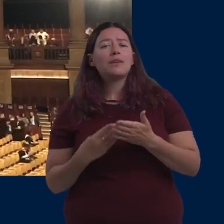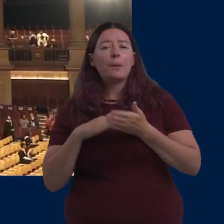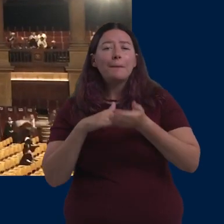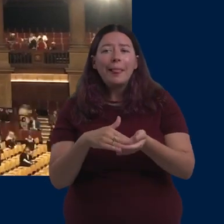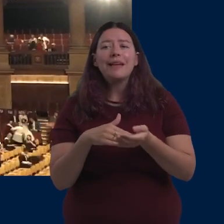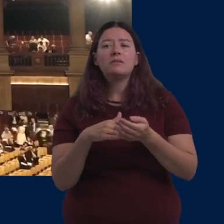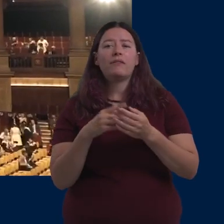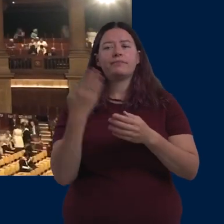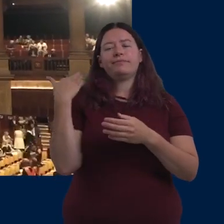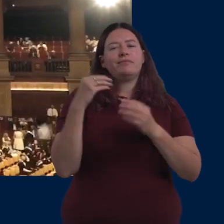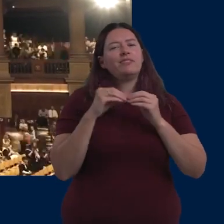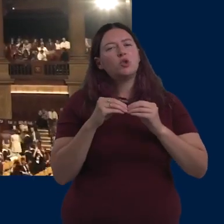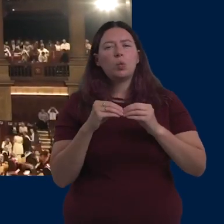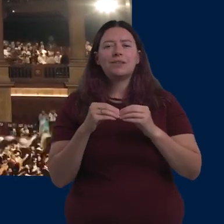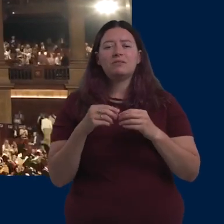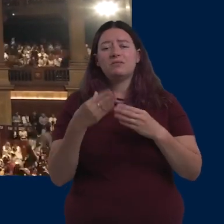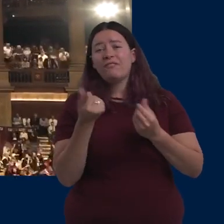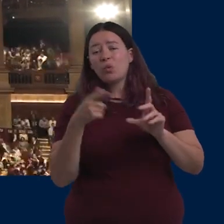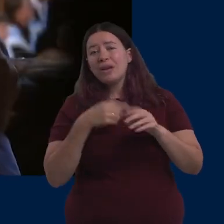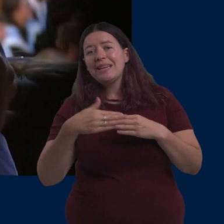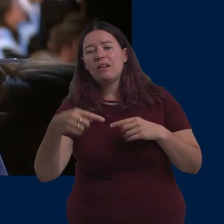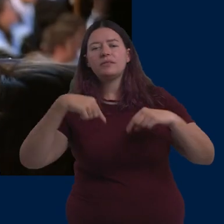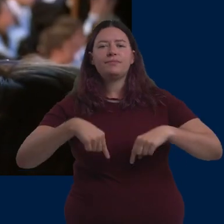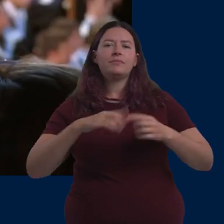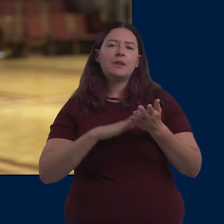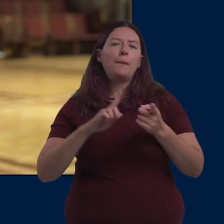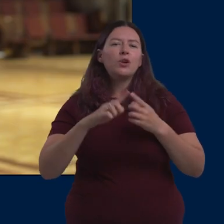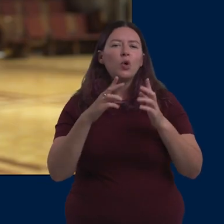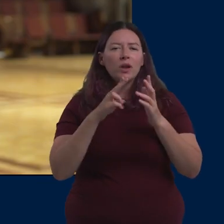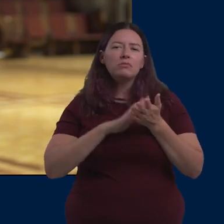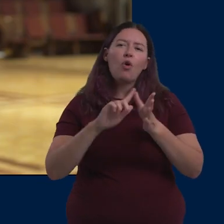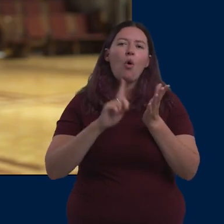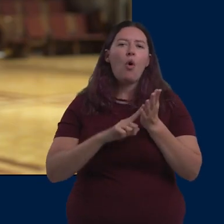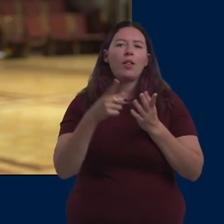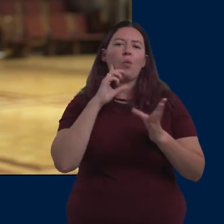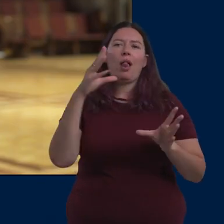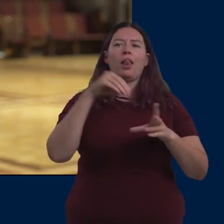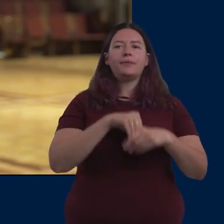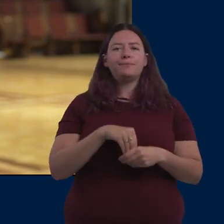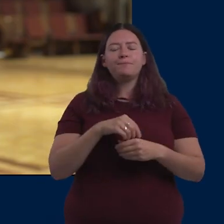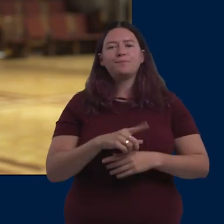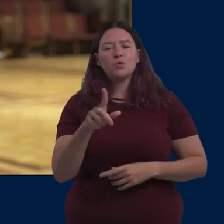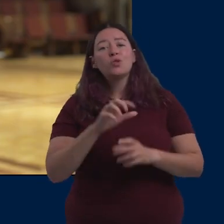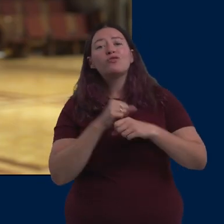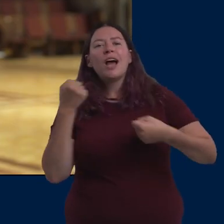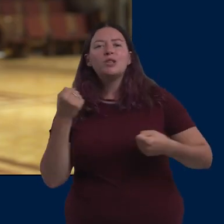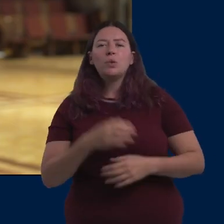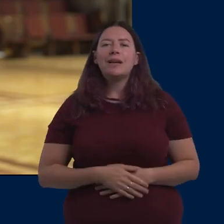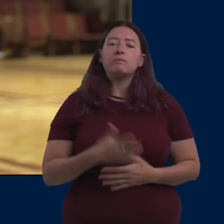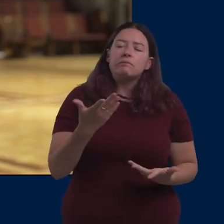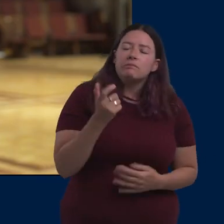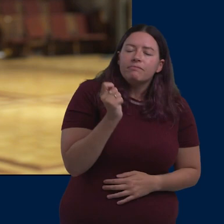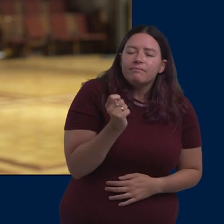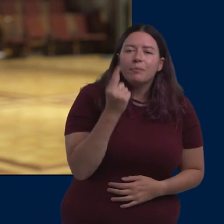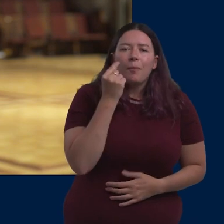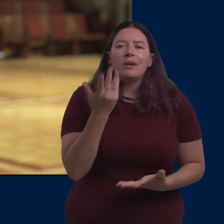over the globe. In a few years' time, in the magnificent setting of McEwen Hall, you will join them when you graduate, almost certainly.